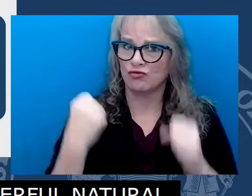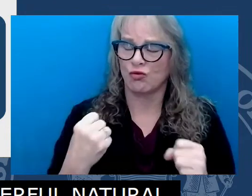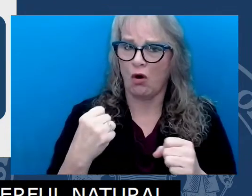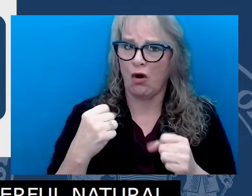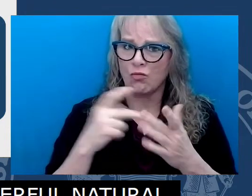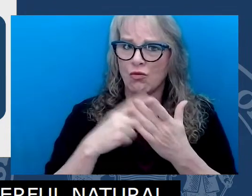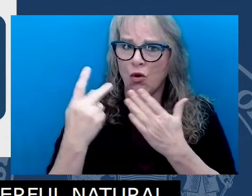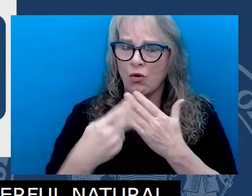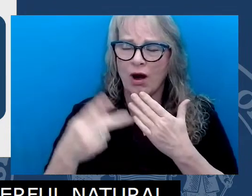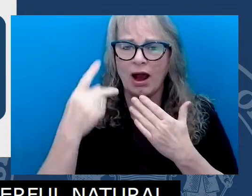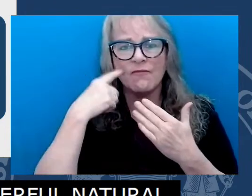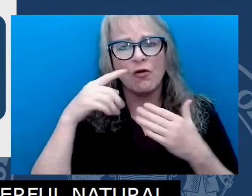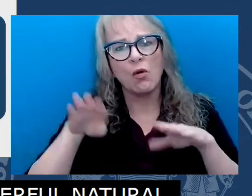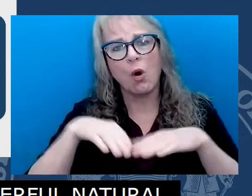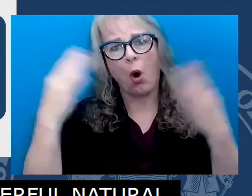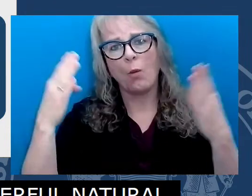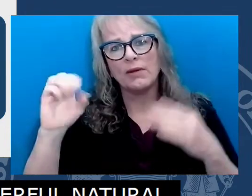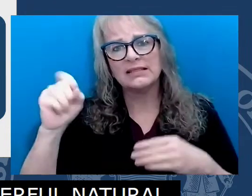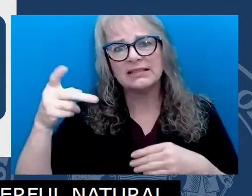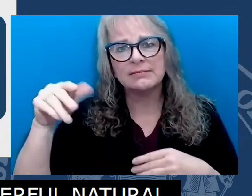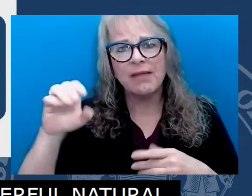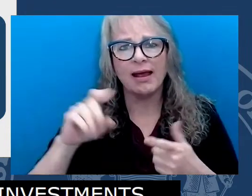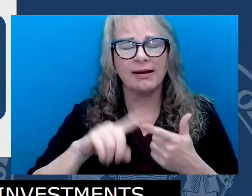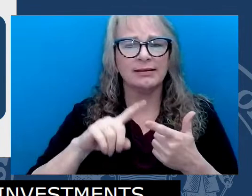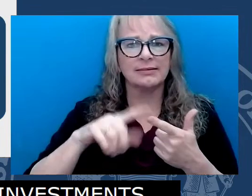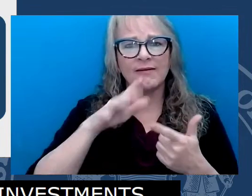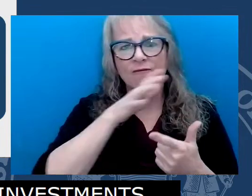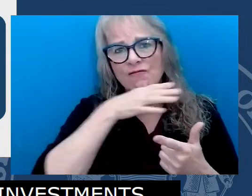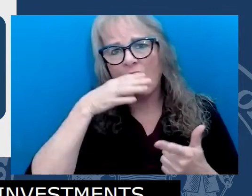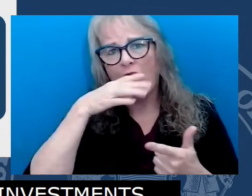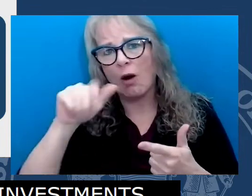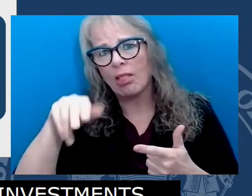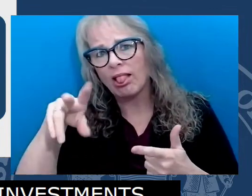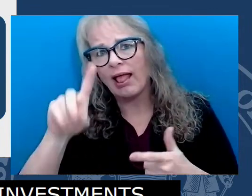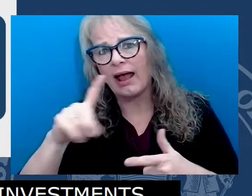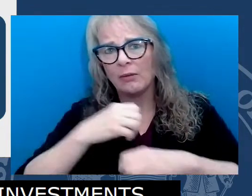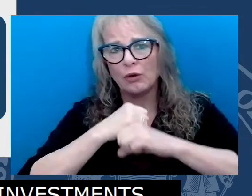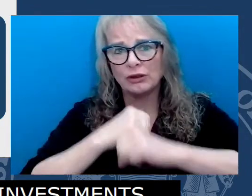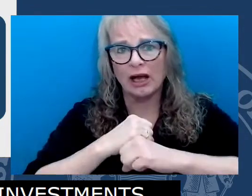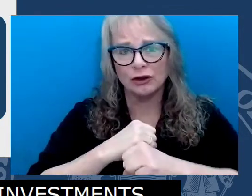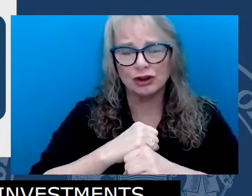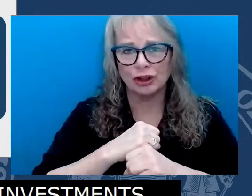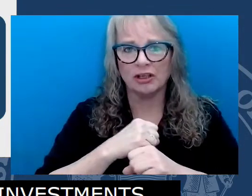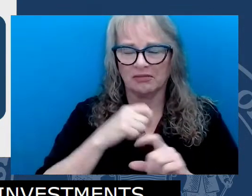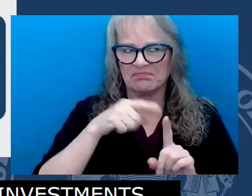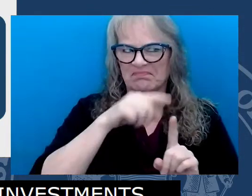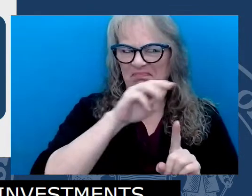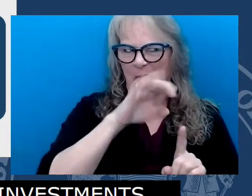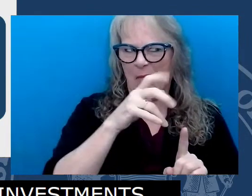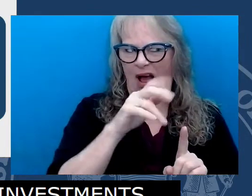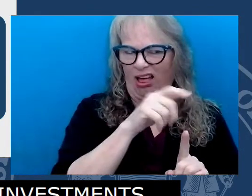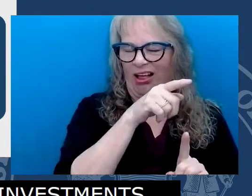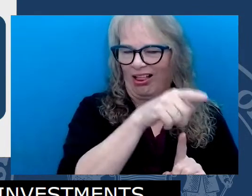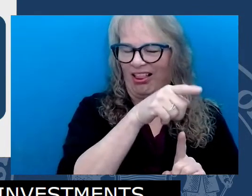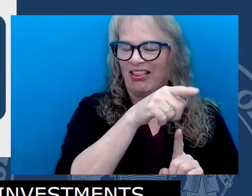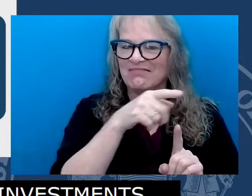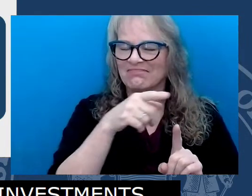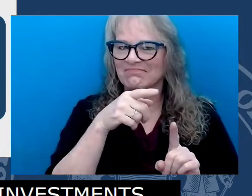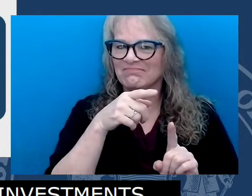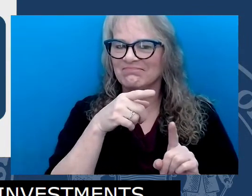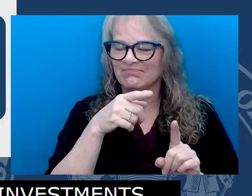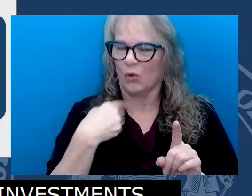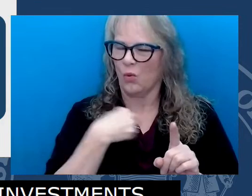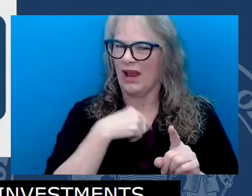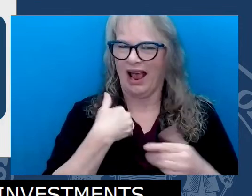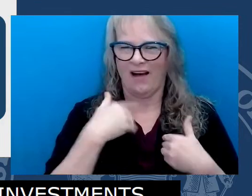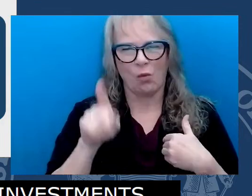space and farmland protection. Where's Michael Scusis back there? We have one of the better farmland